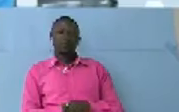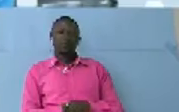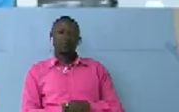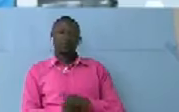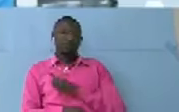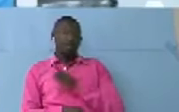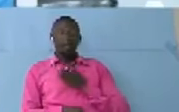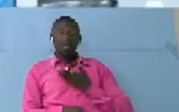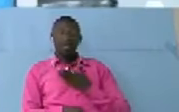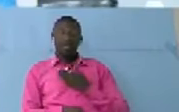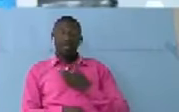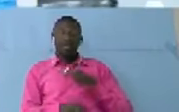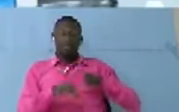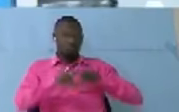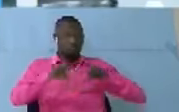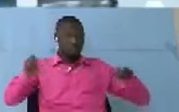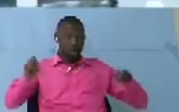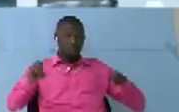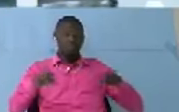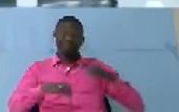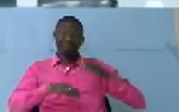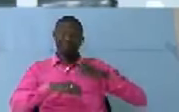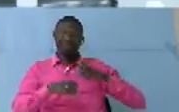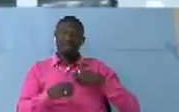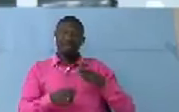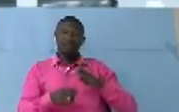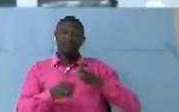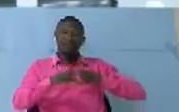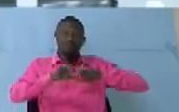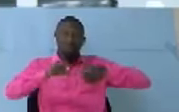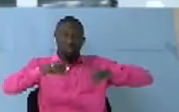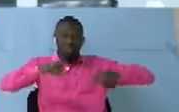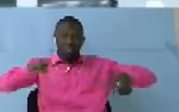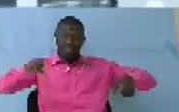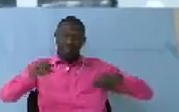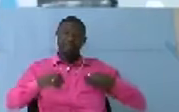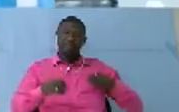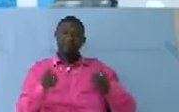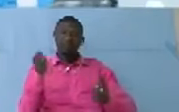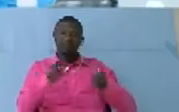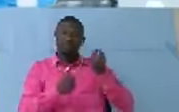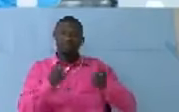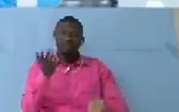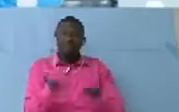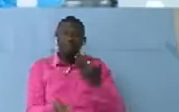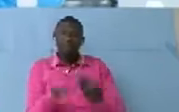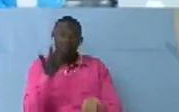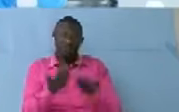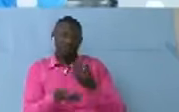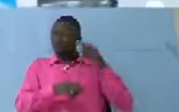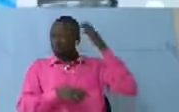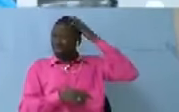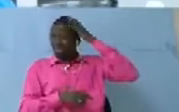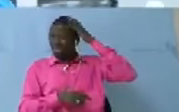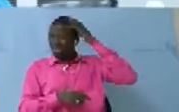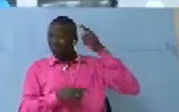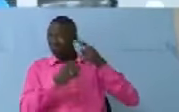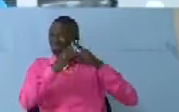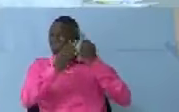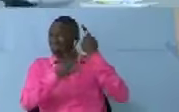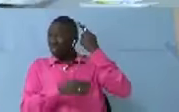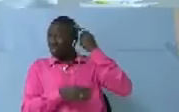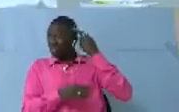They had buttons and the rubber from the vehicle tires, and they hit me on my head, and I sustained an injury. It is